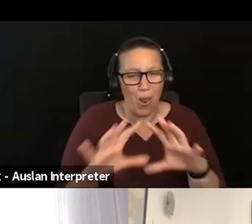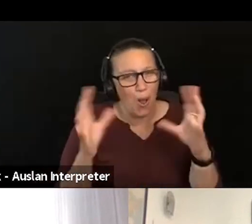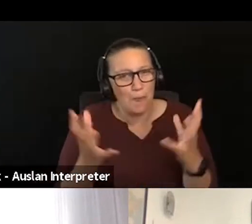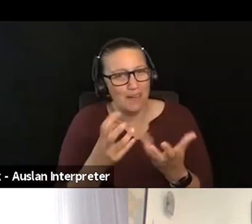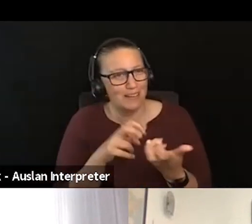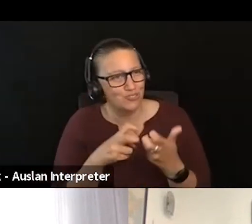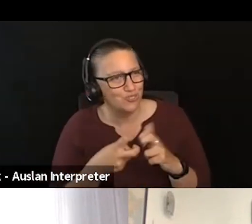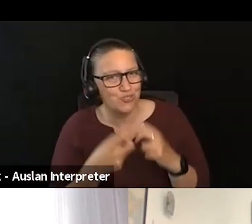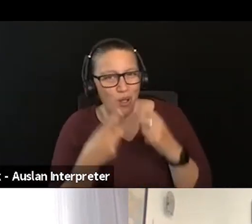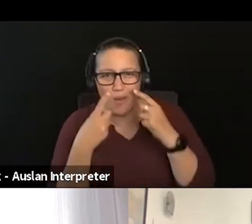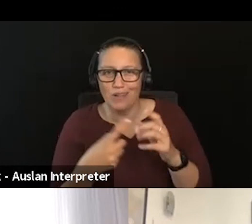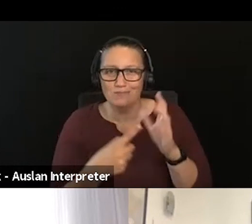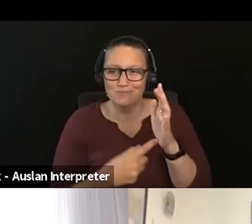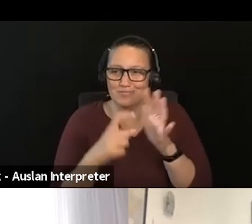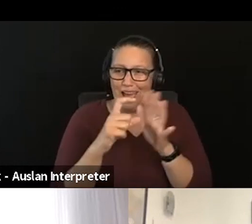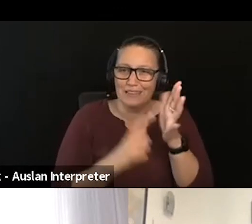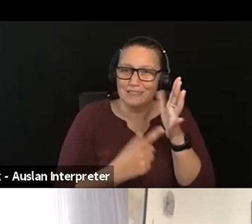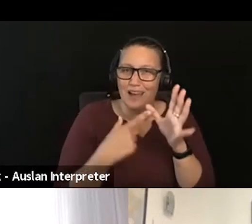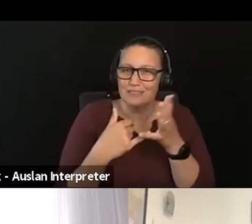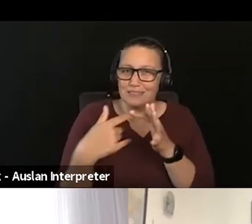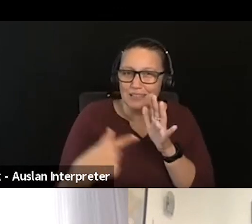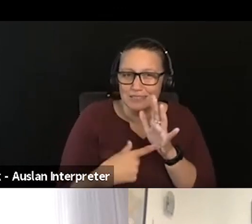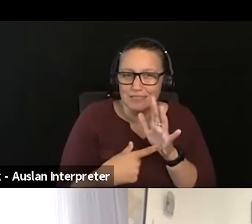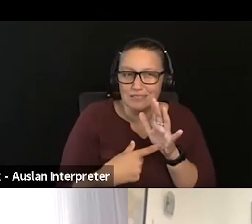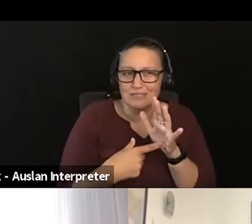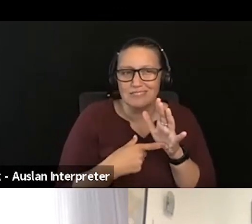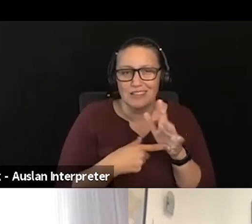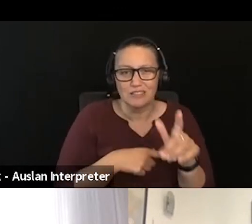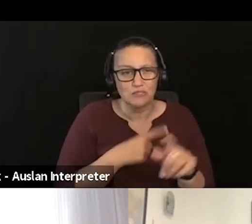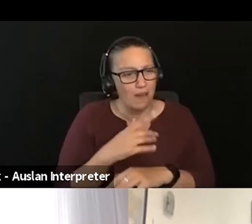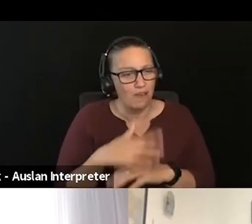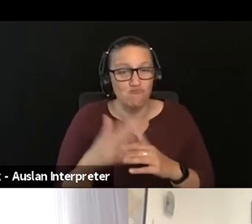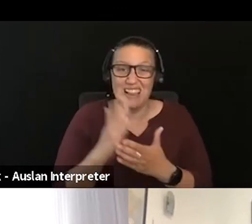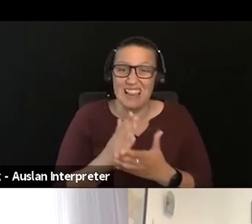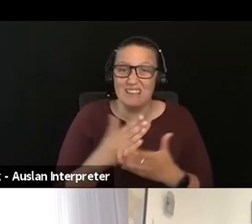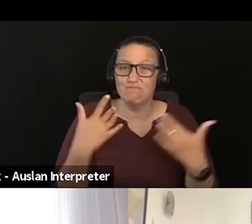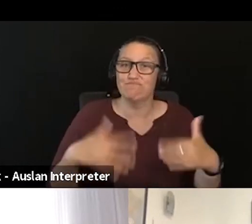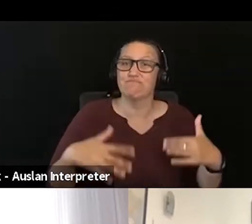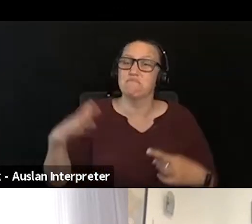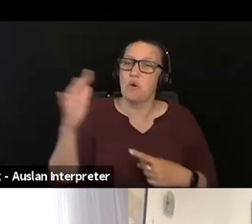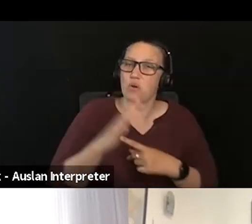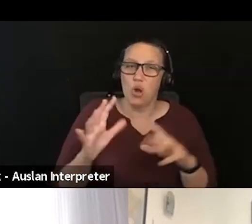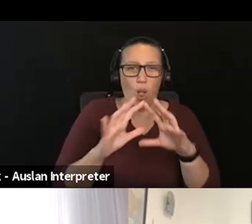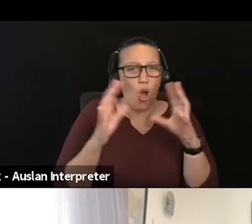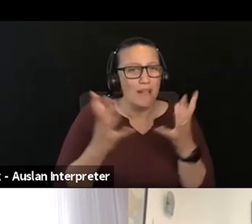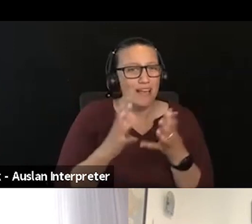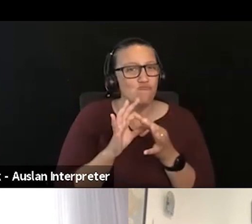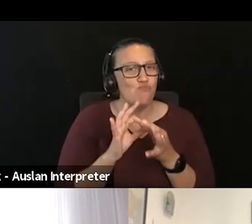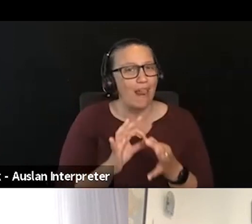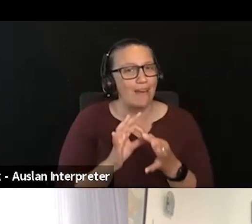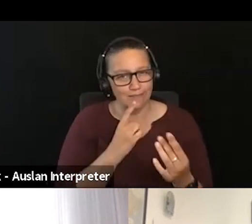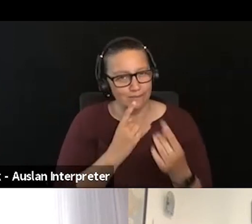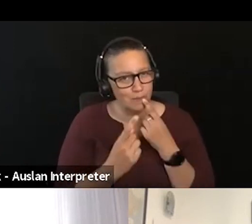data sets and presenting really important, globally relevant information. I'd like to thank you, Anik,